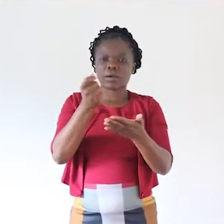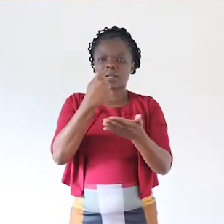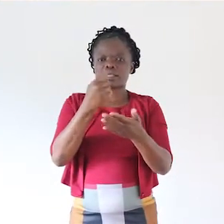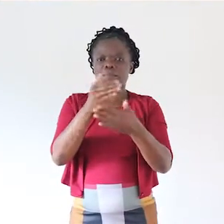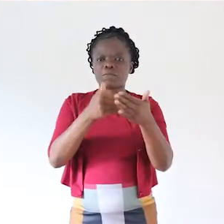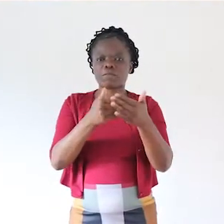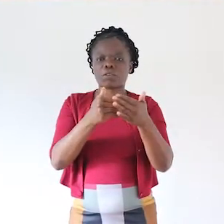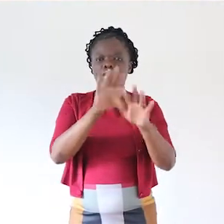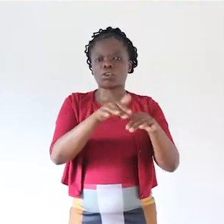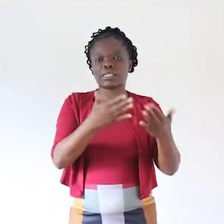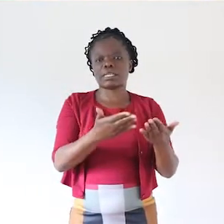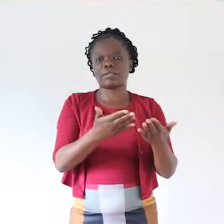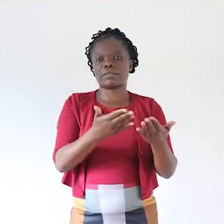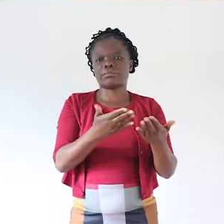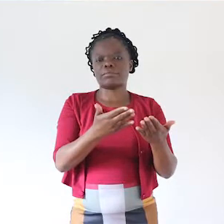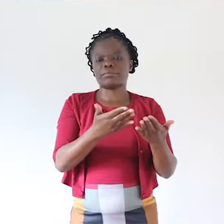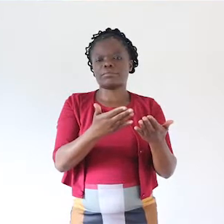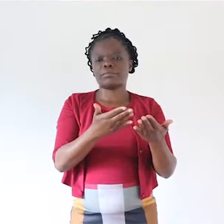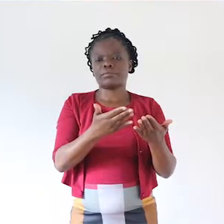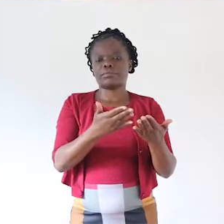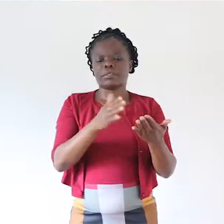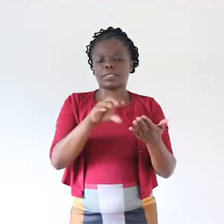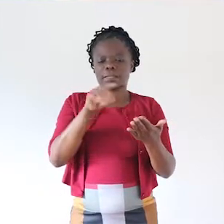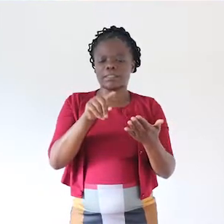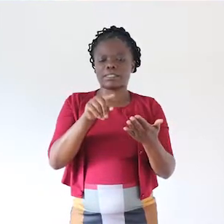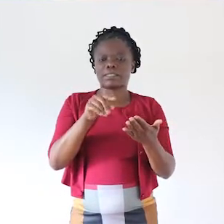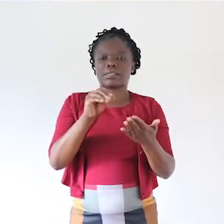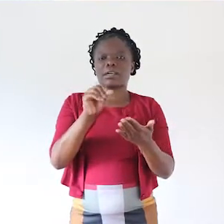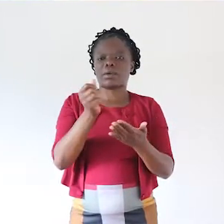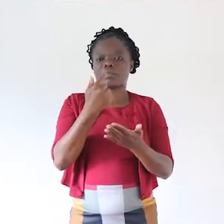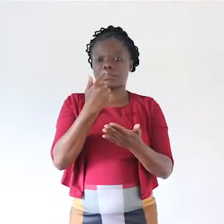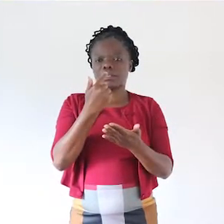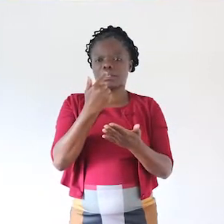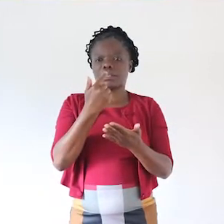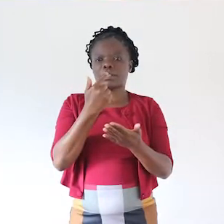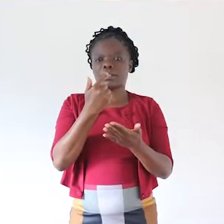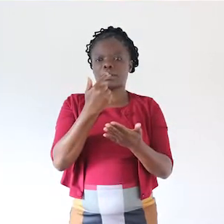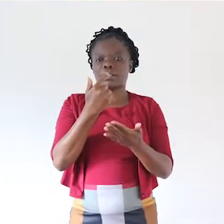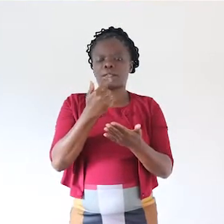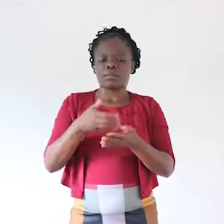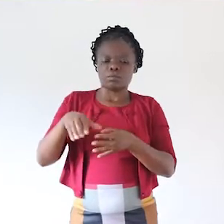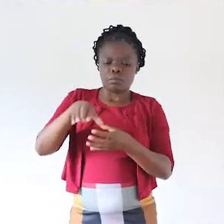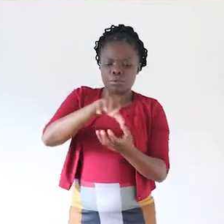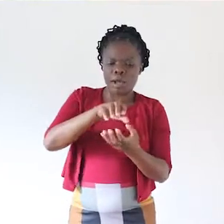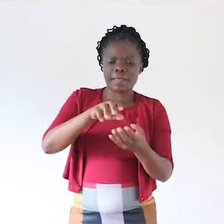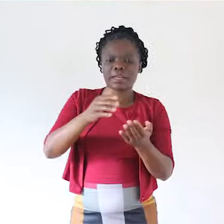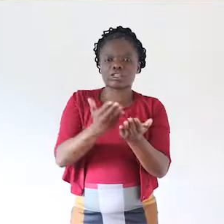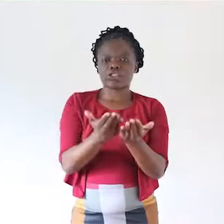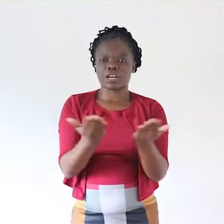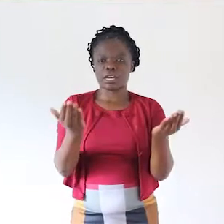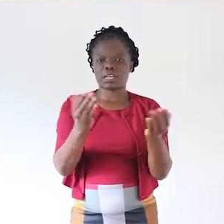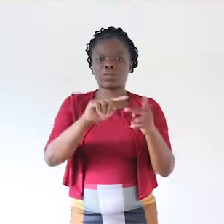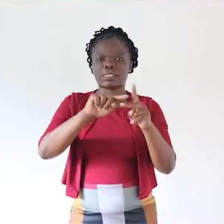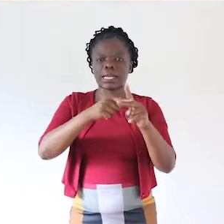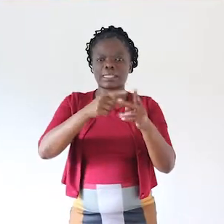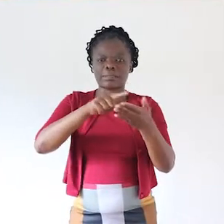before roasting. Now take these groundnuts, go onto the tray so that we can